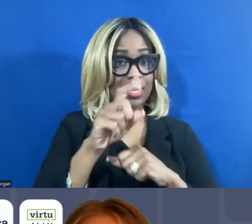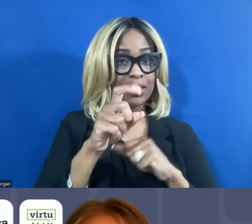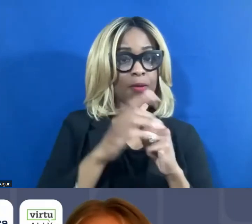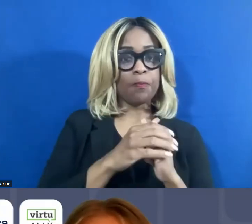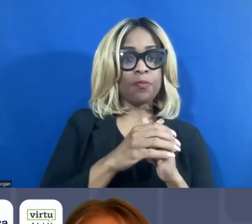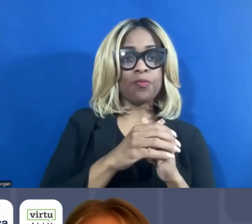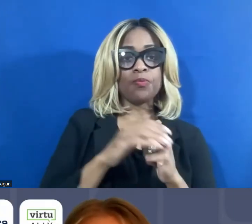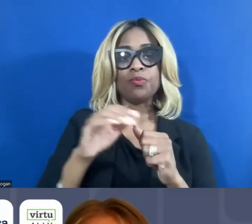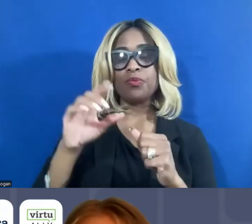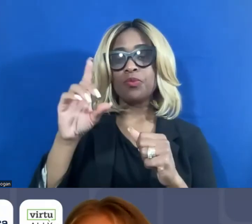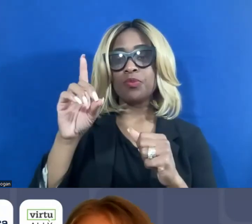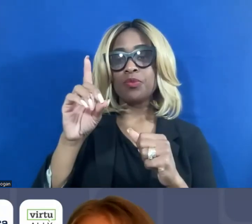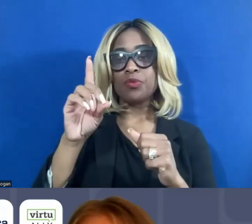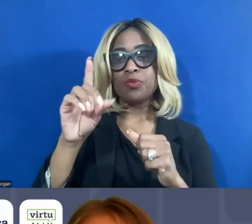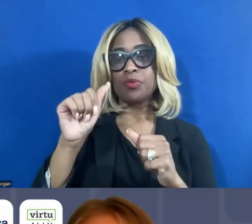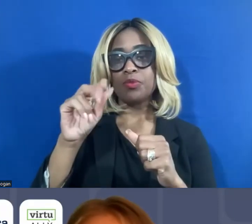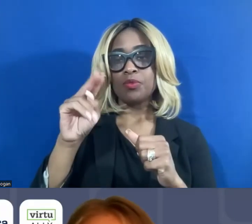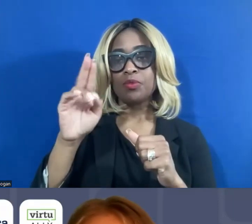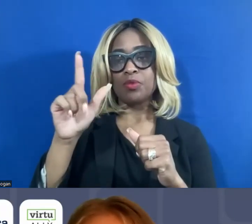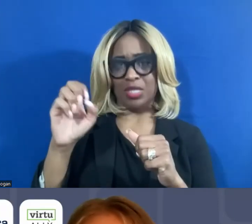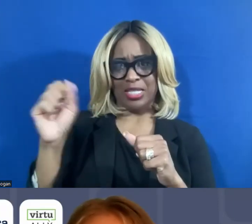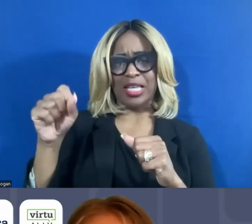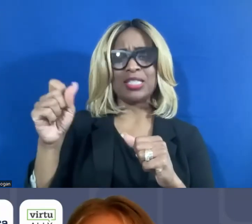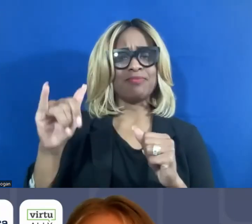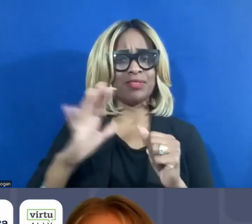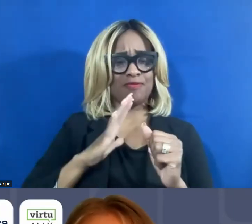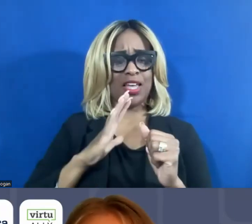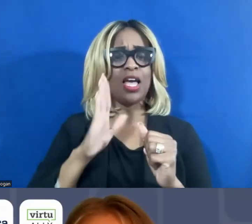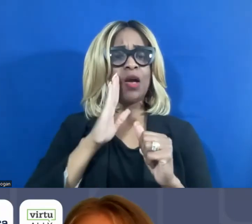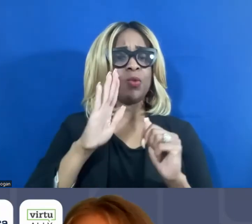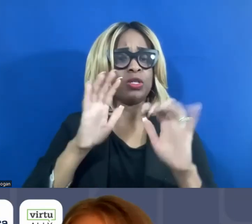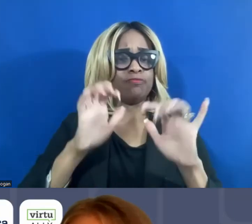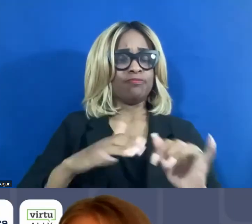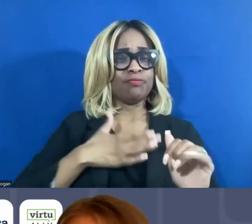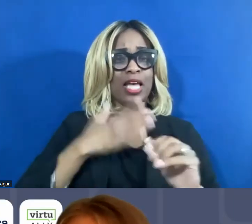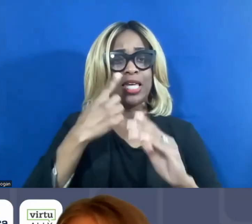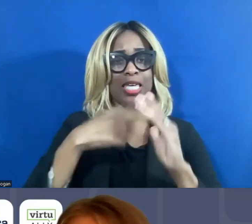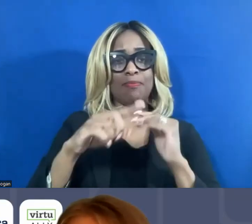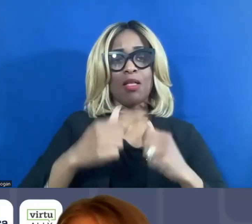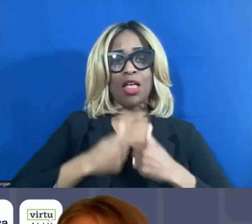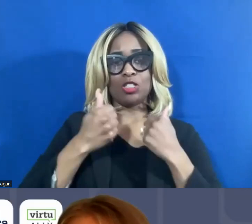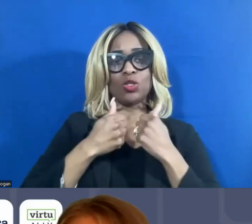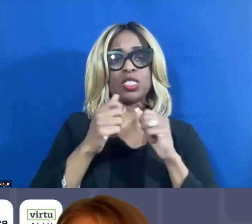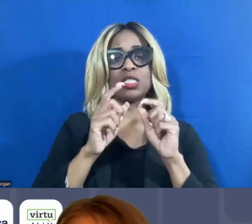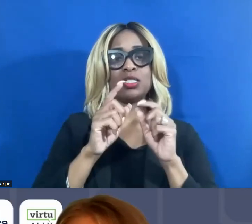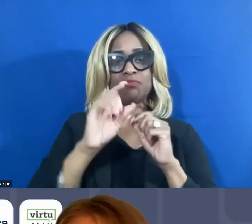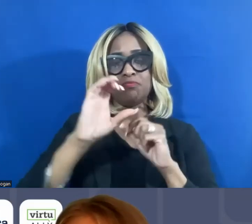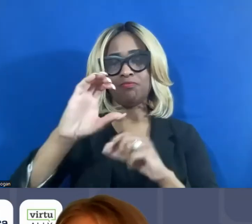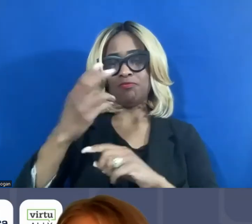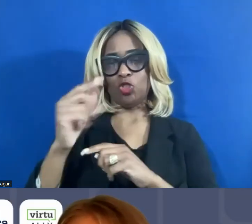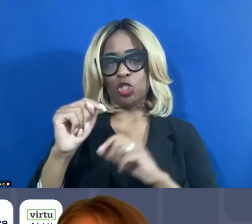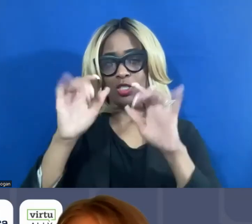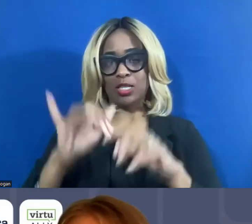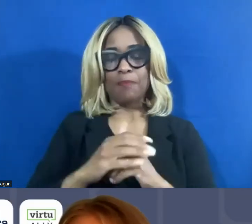This is Danielle. Yes, that's totally fine. I will put my email address in the chat as well. That is